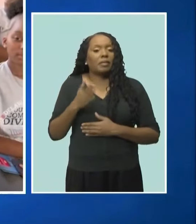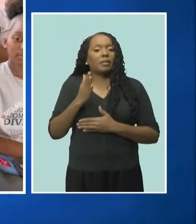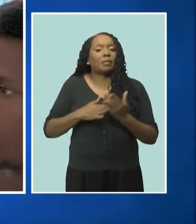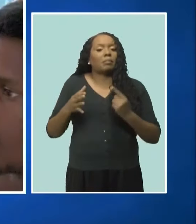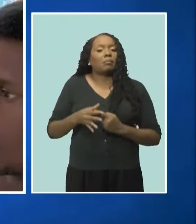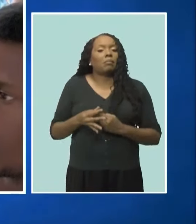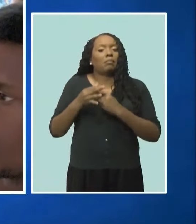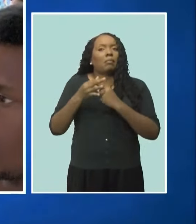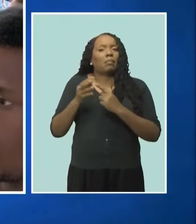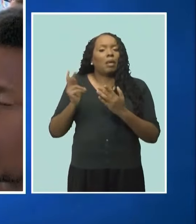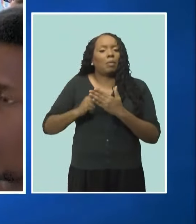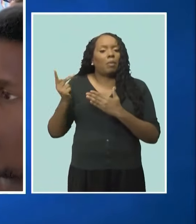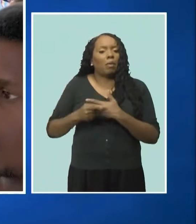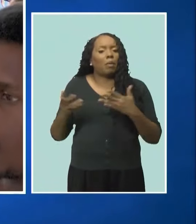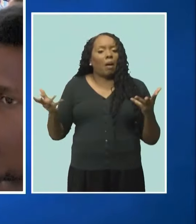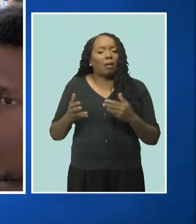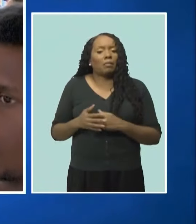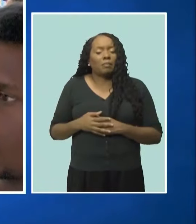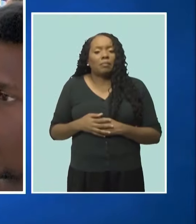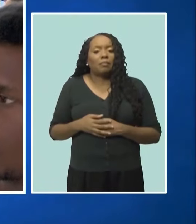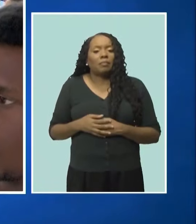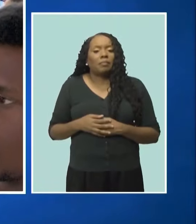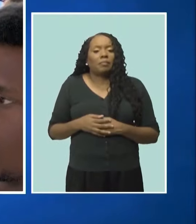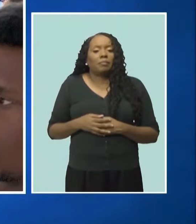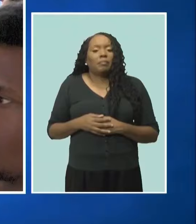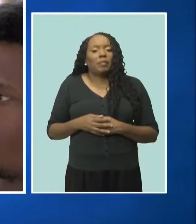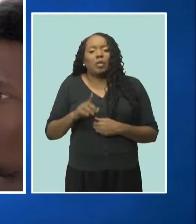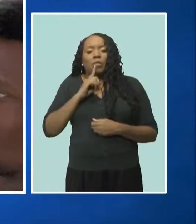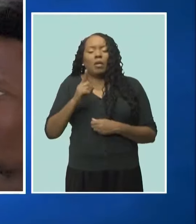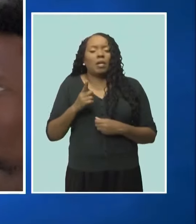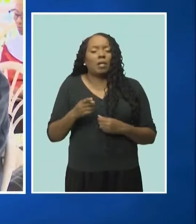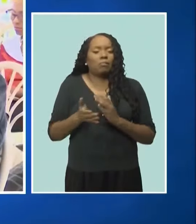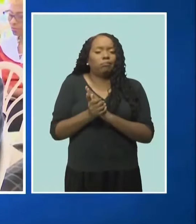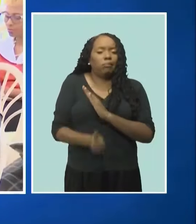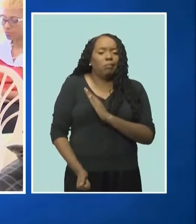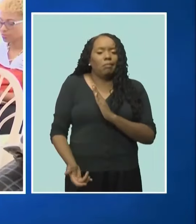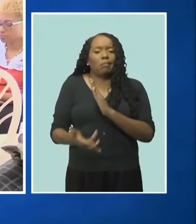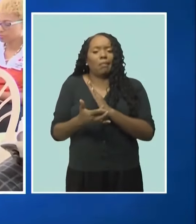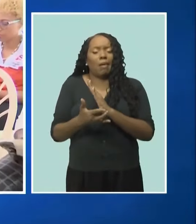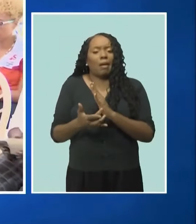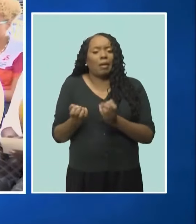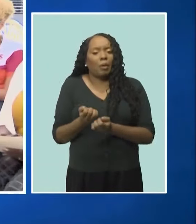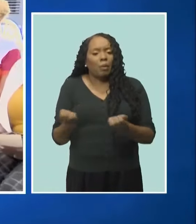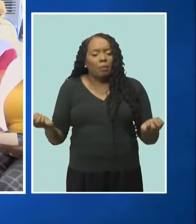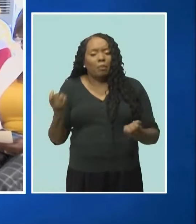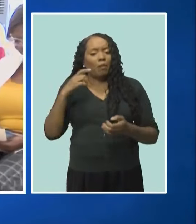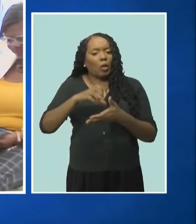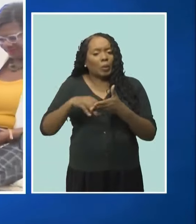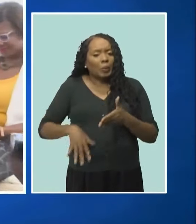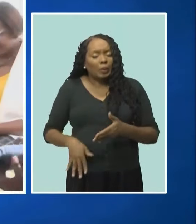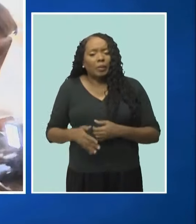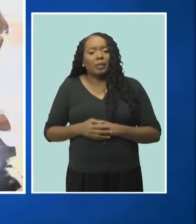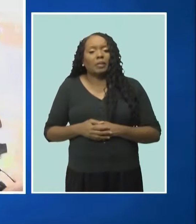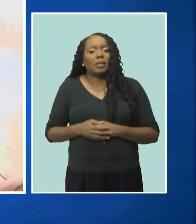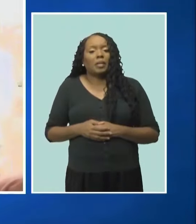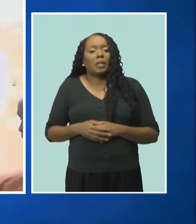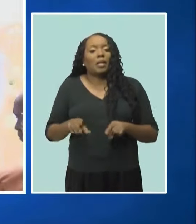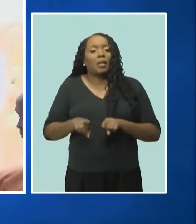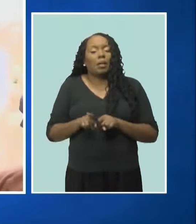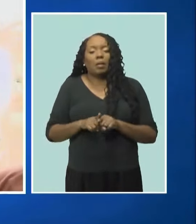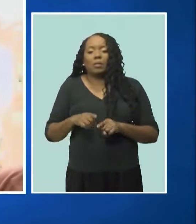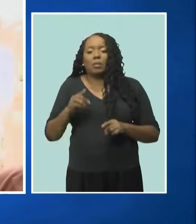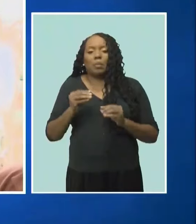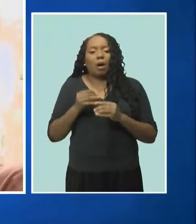unique features of the program include the provision of cutting-edge technological tools for students to work with, the accelerated pace of